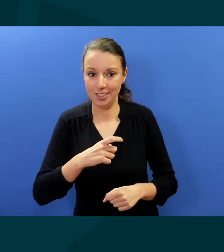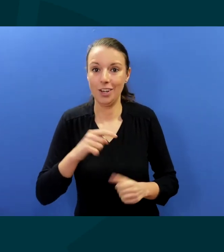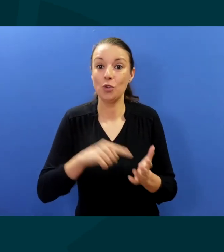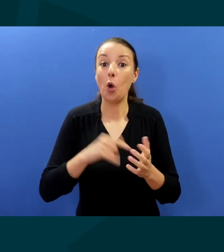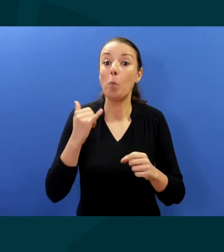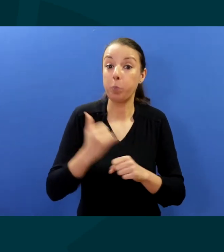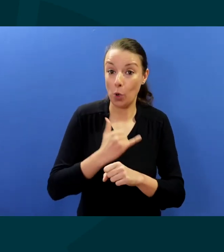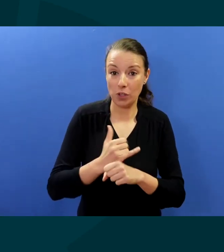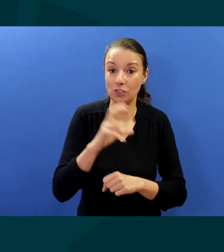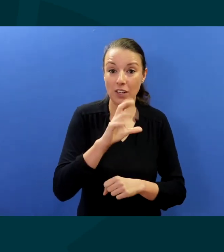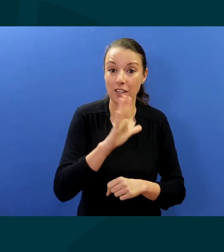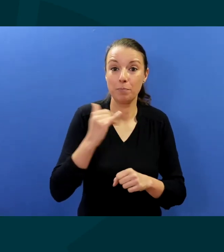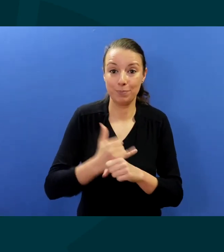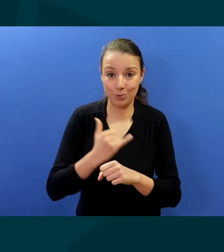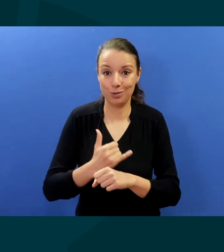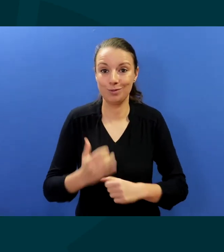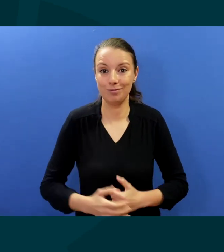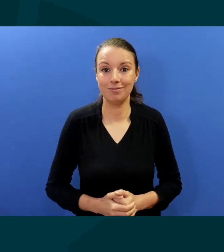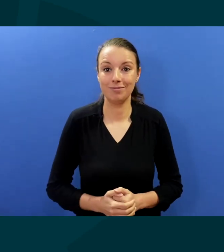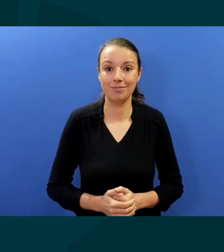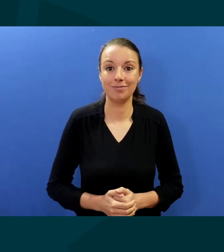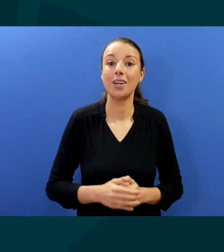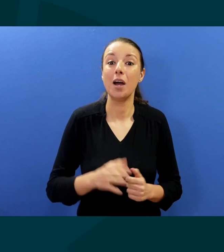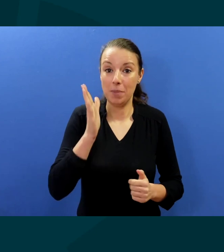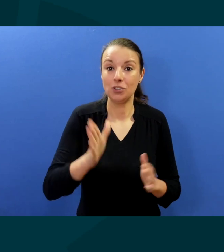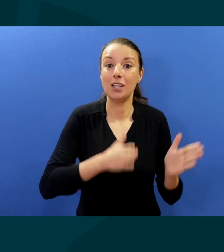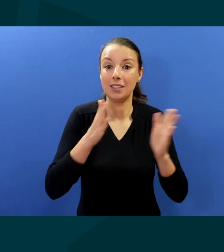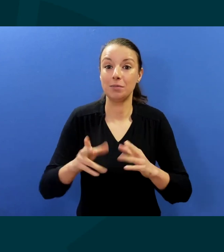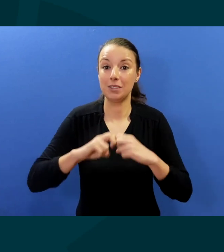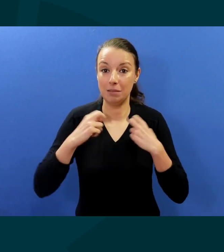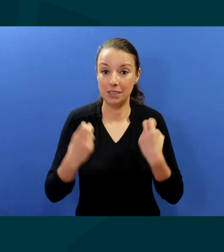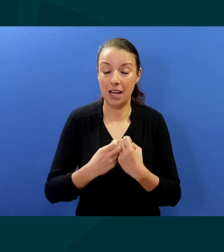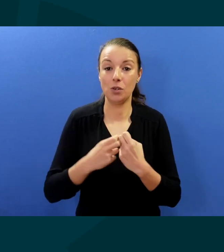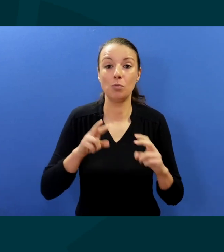down the date of the 25th of April. That's when the next